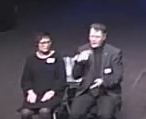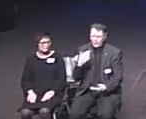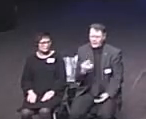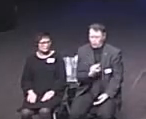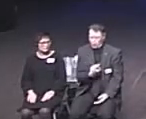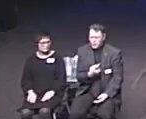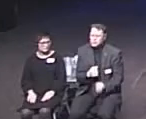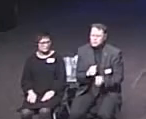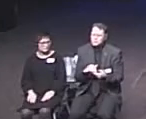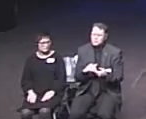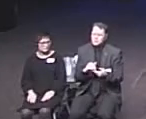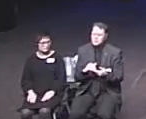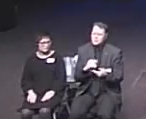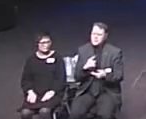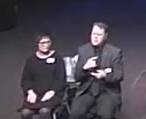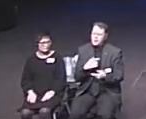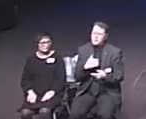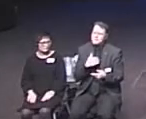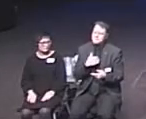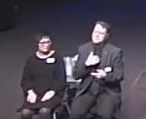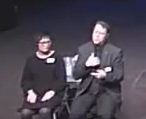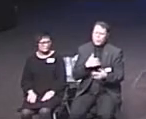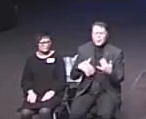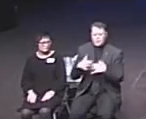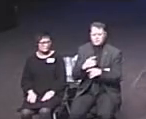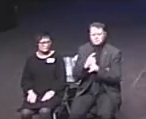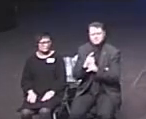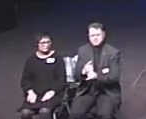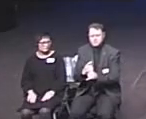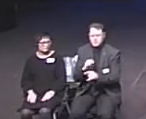it's in the mood of MegaMind.